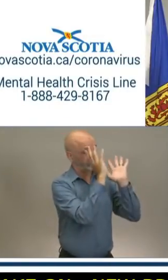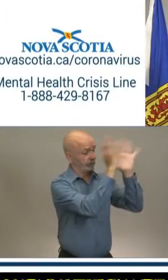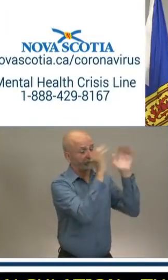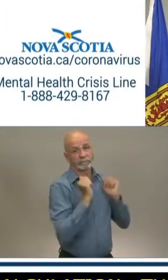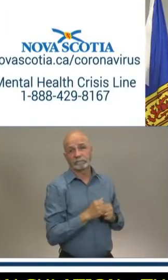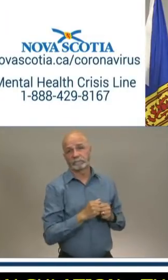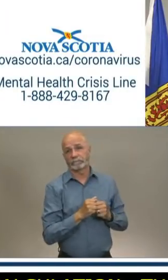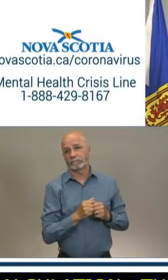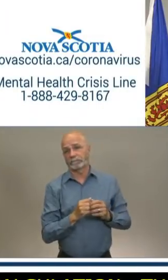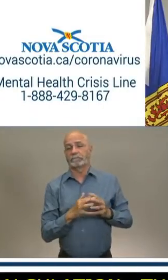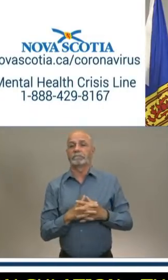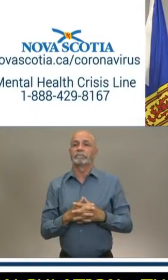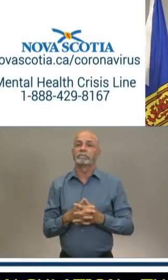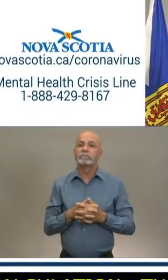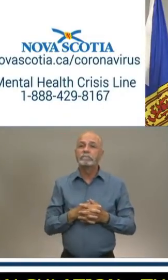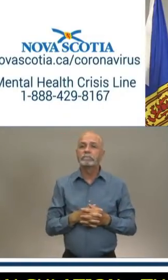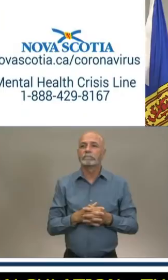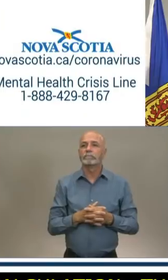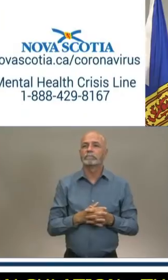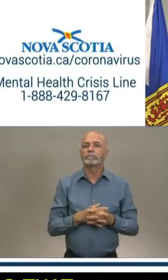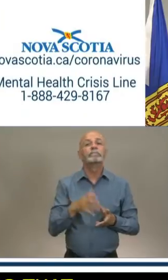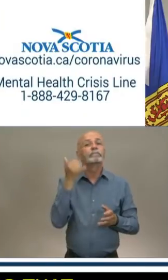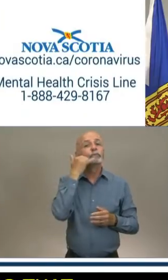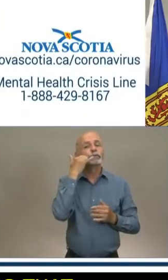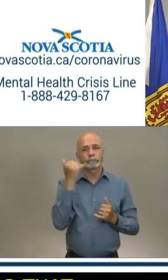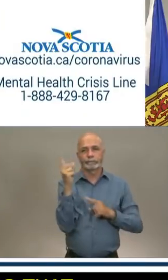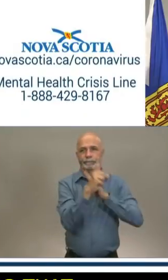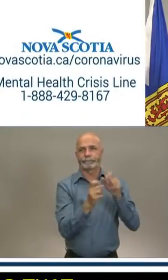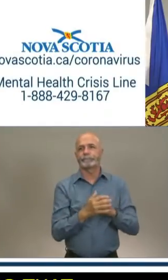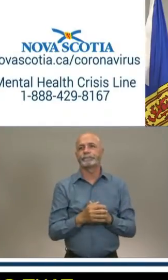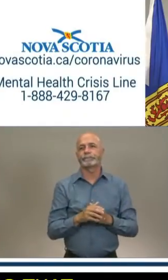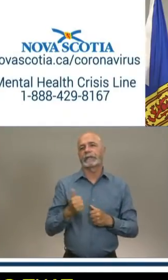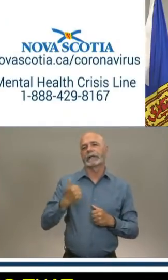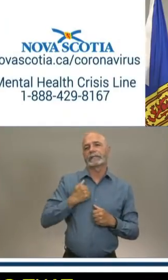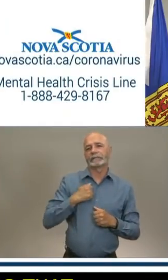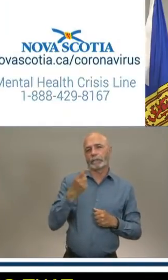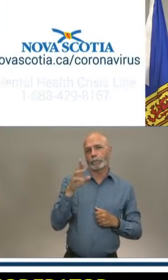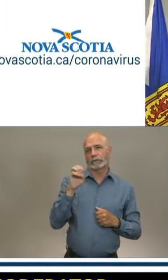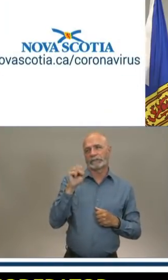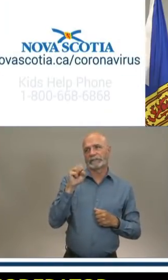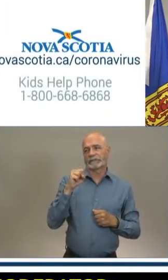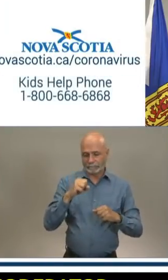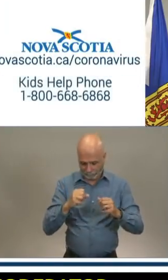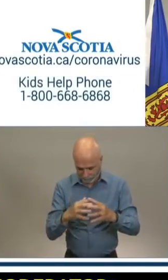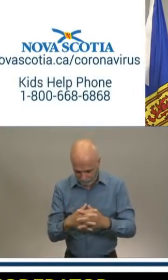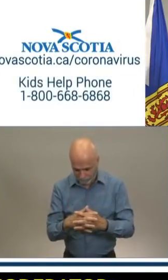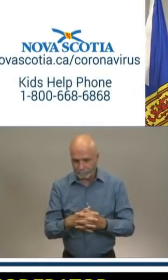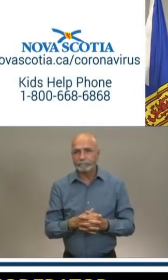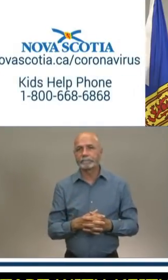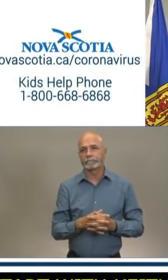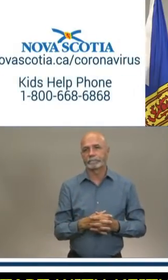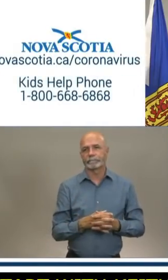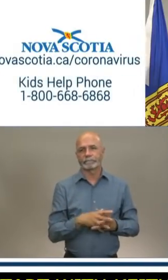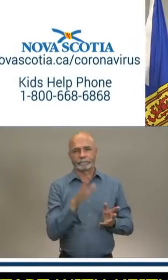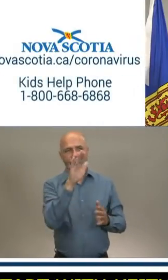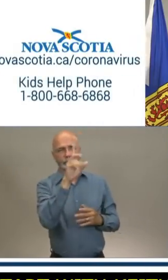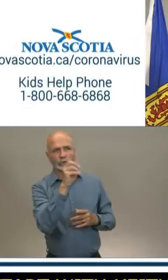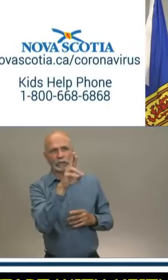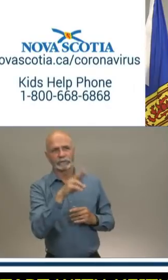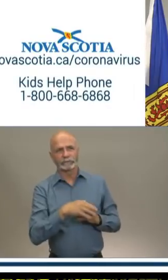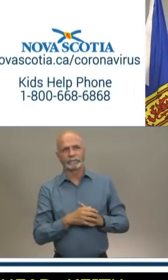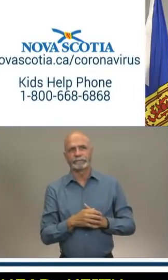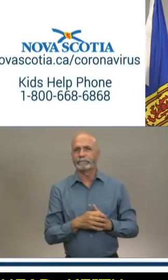phone lines now. We'll start with Keith Doucette from the Canadian Press. Go ahead, Keith. Good afternoon, Dr. Strang. Picking up on that, I'm wondering if you